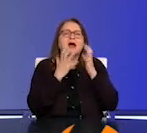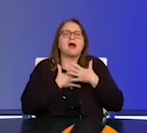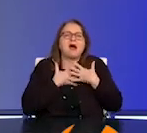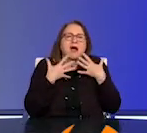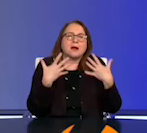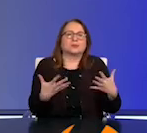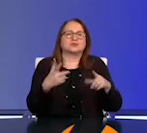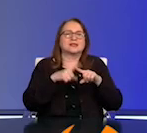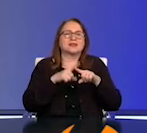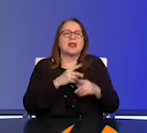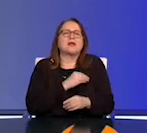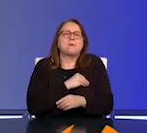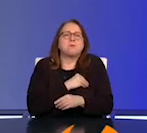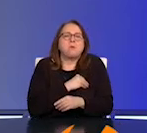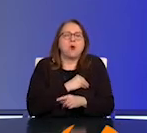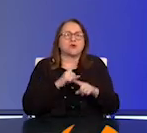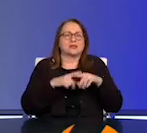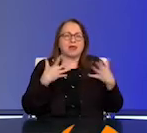Philhellenism, who joined the struggle.